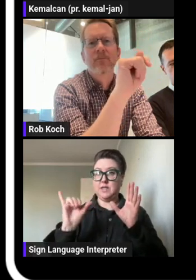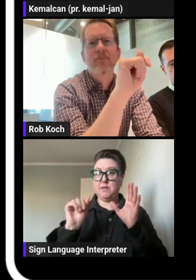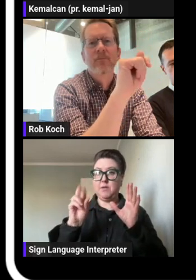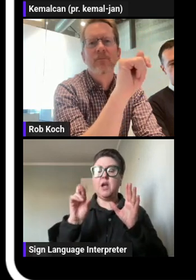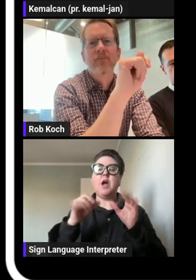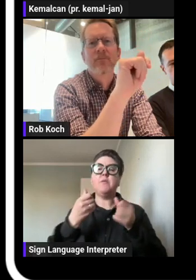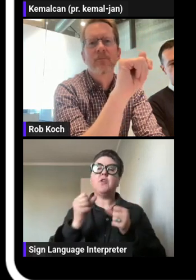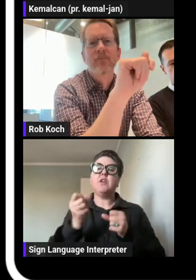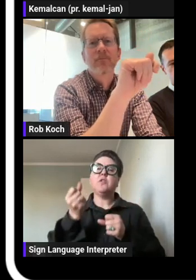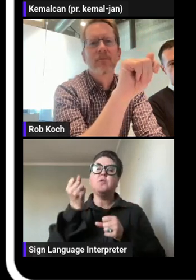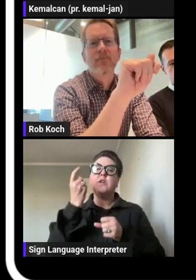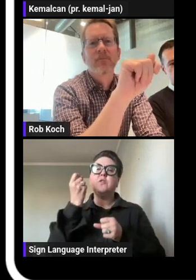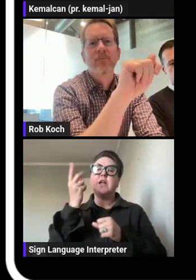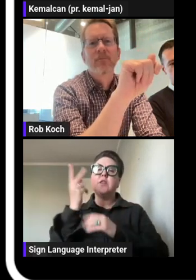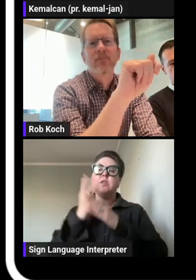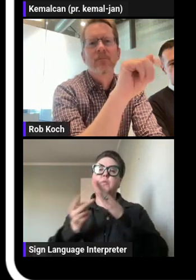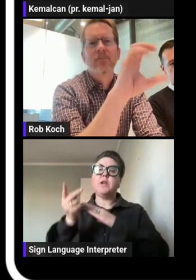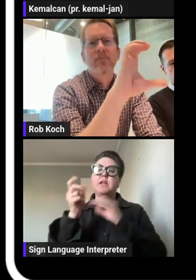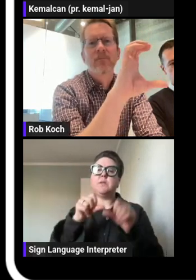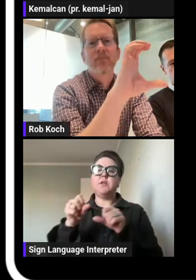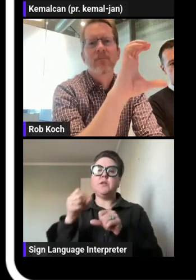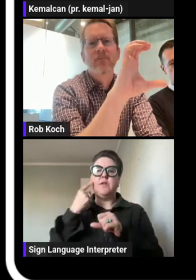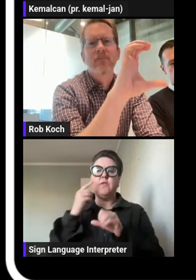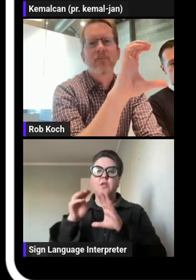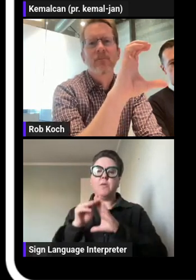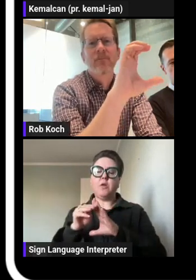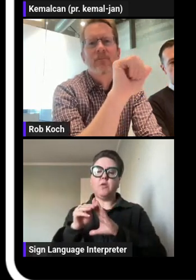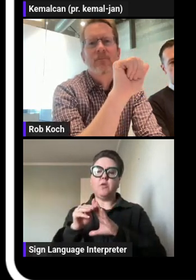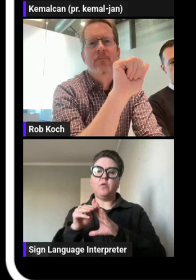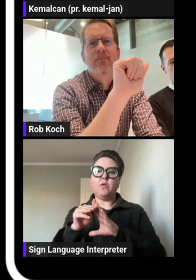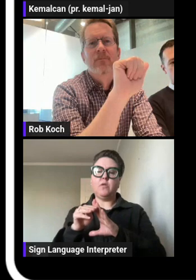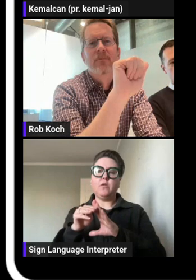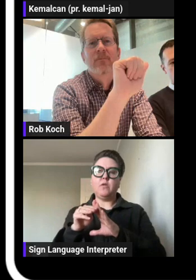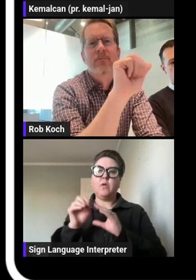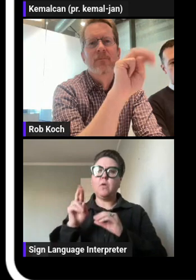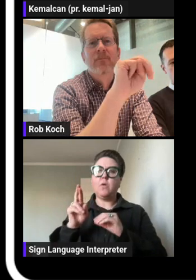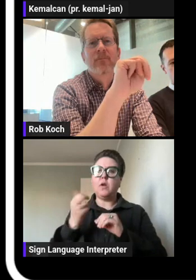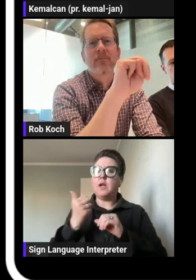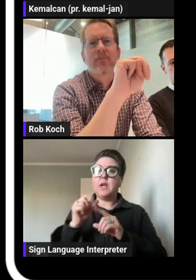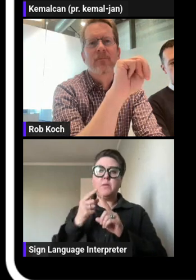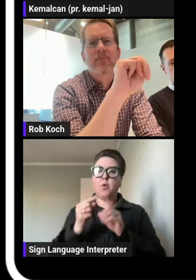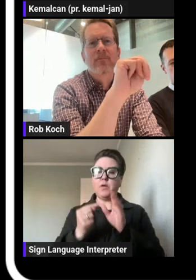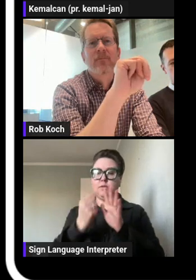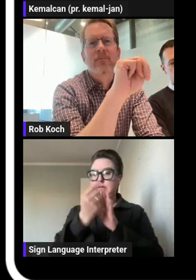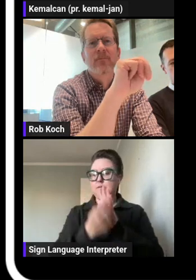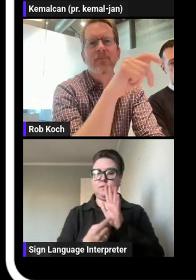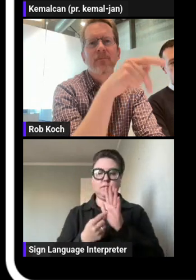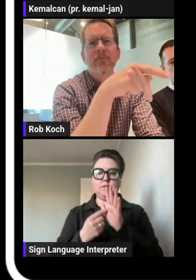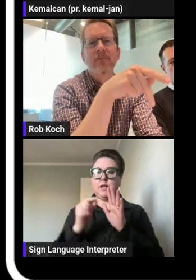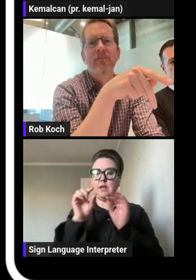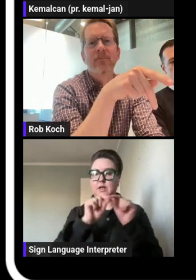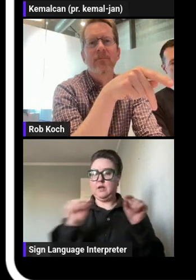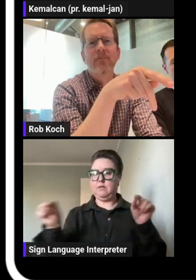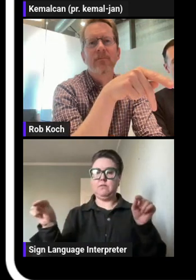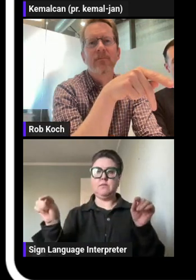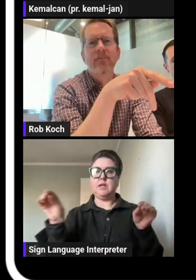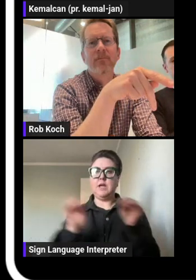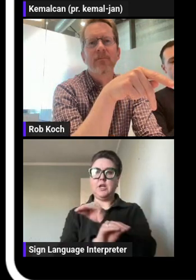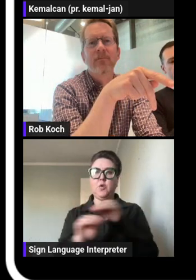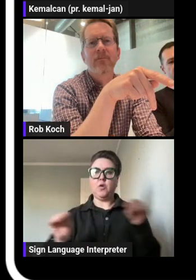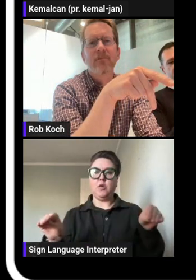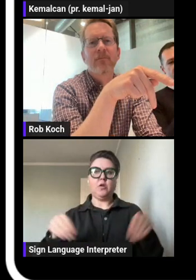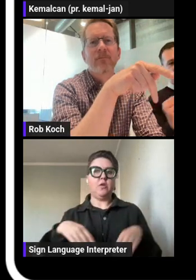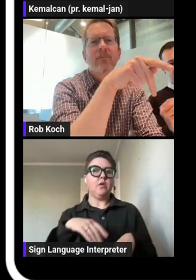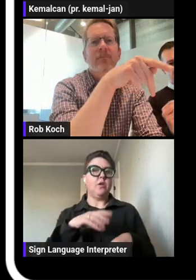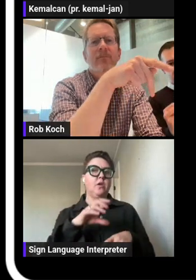understand the predictability of the array for the model. Or could they be in any points in the array? Like they could be in any order they want to. No, when